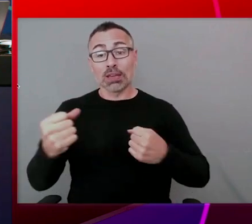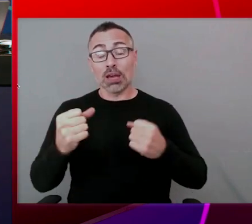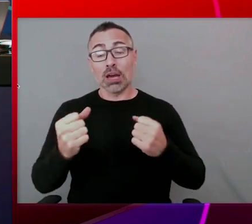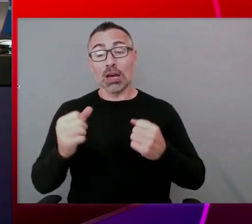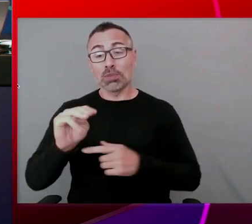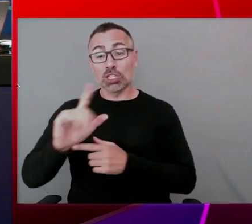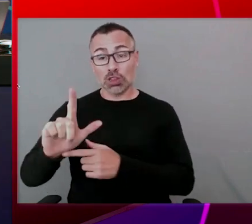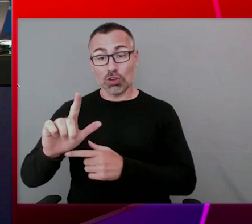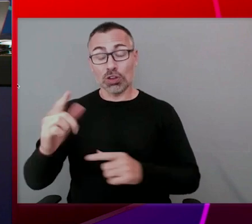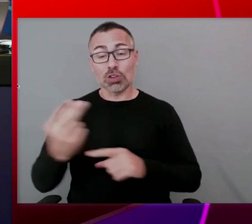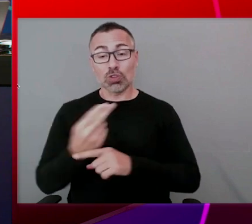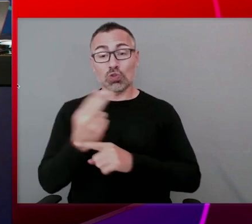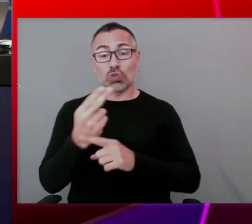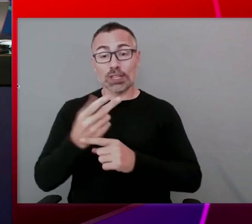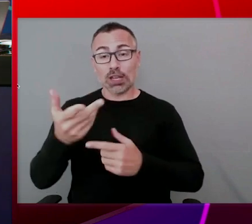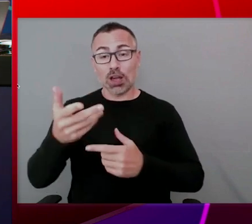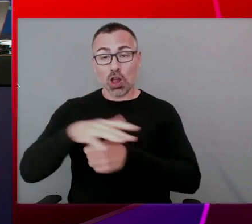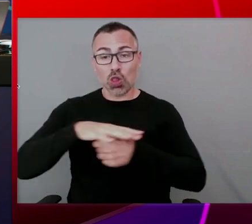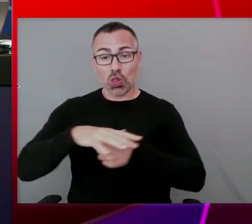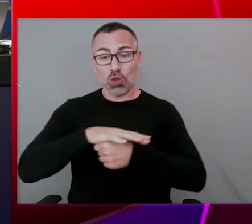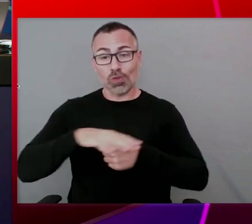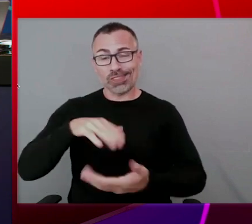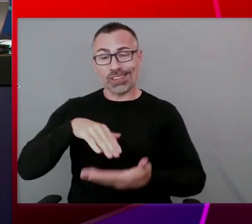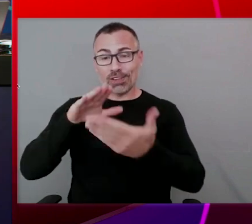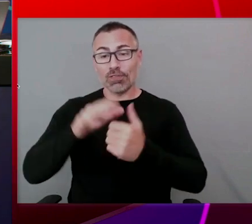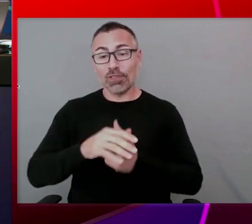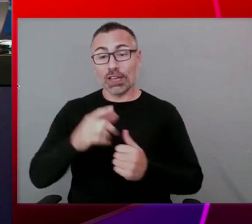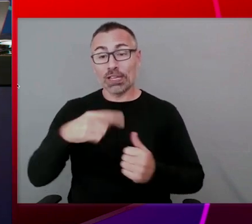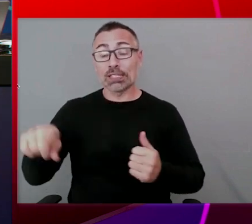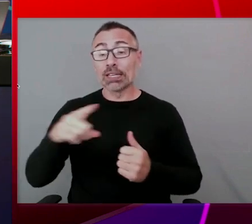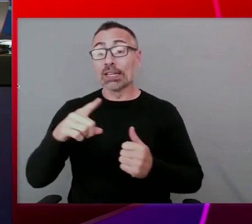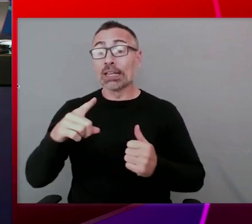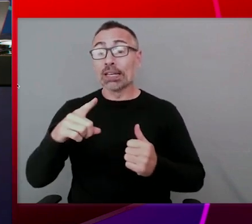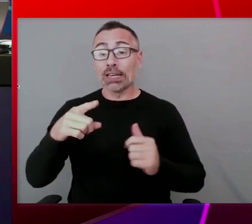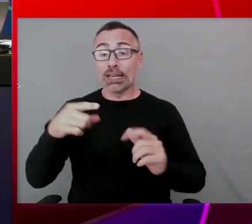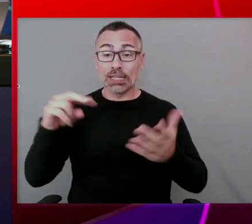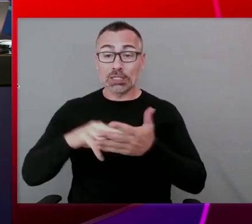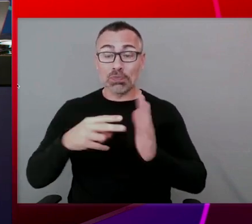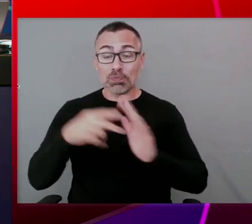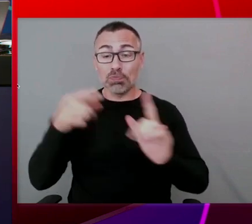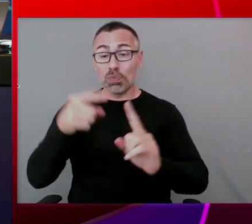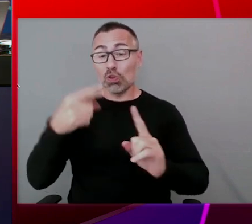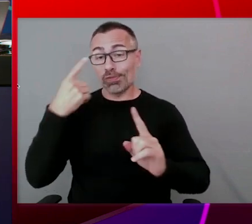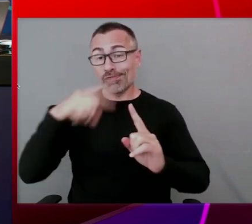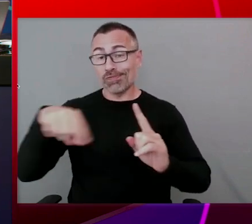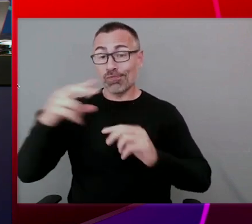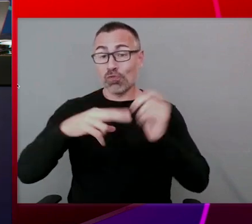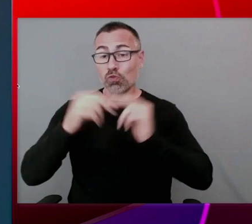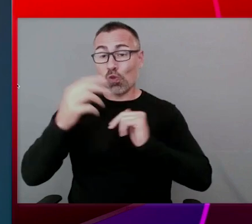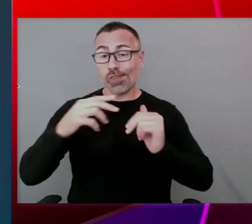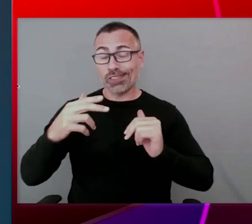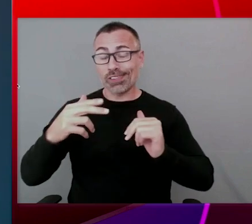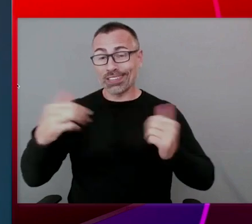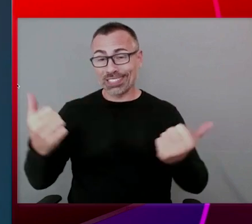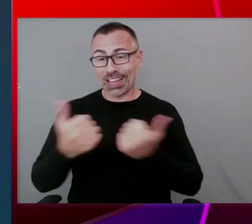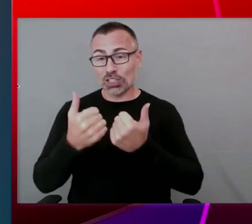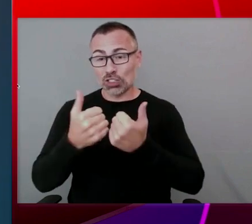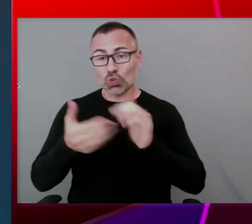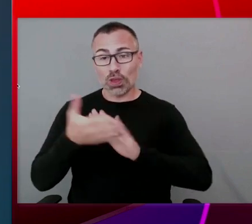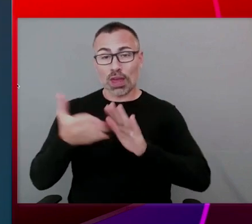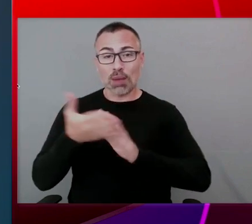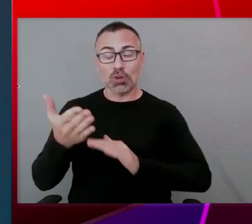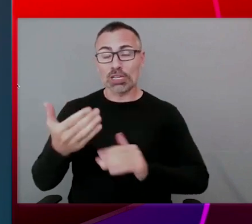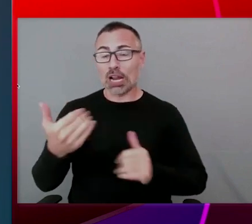So it is purpose-built to address the key challenges with data preparation. And so it includes all the tools that you